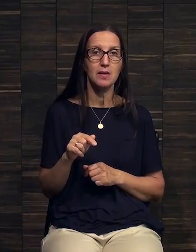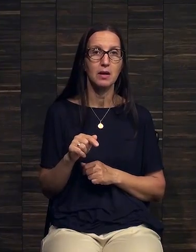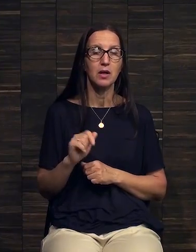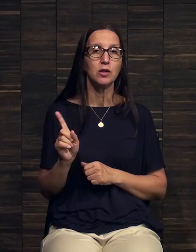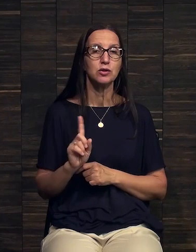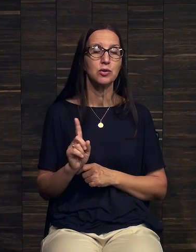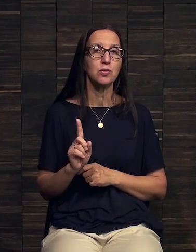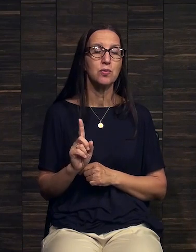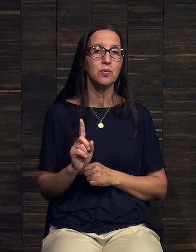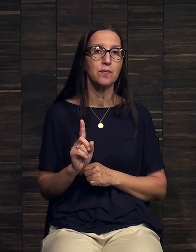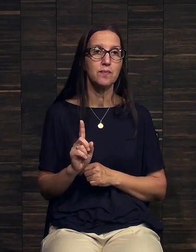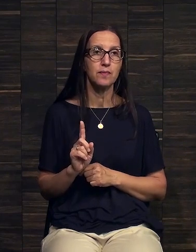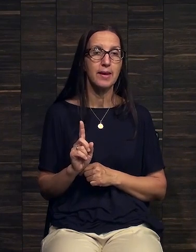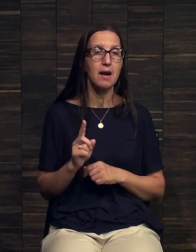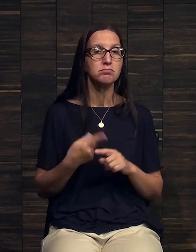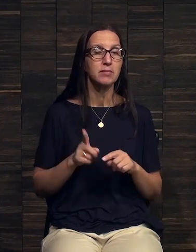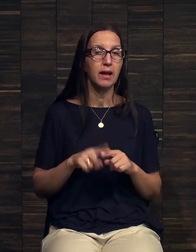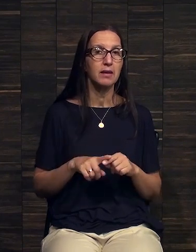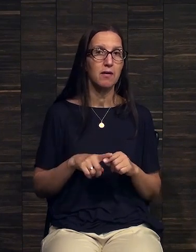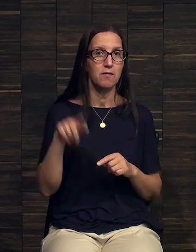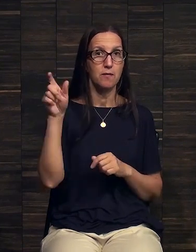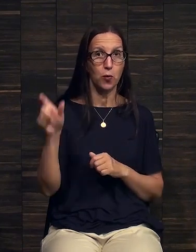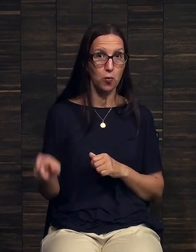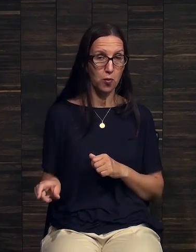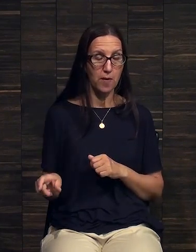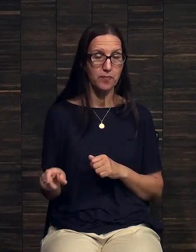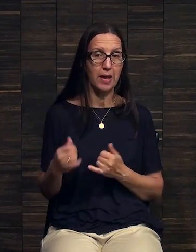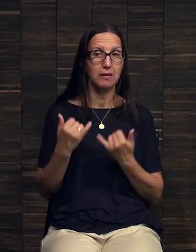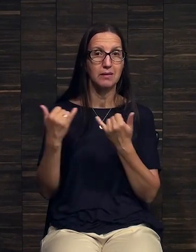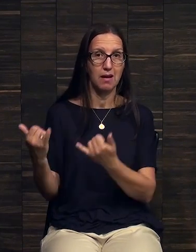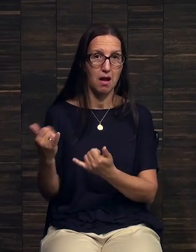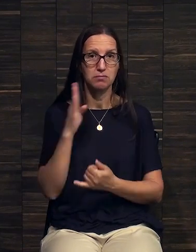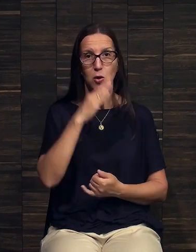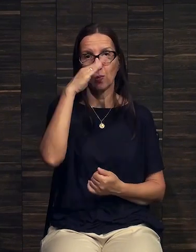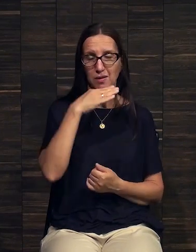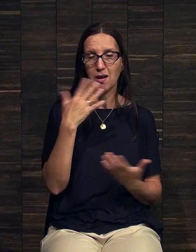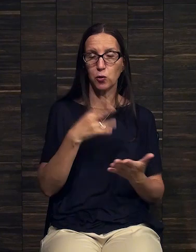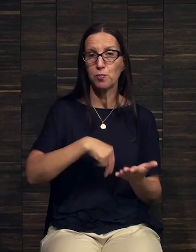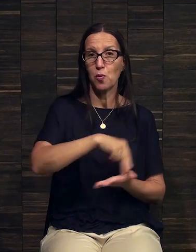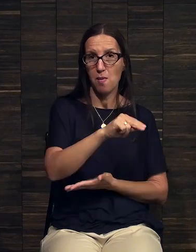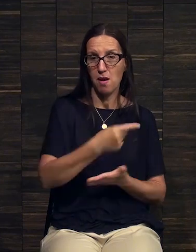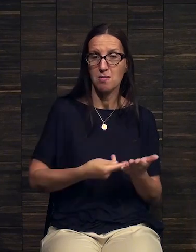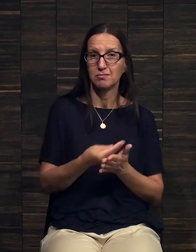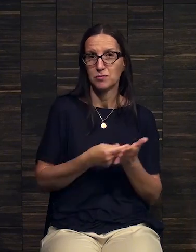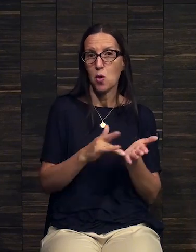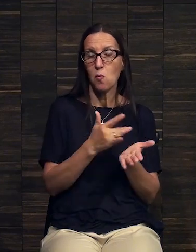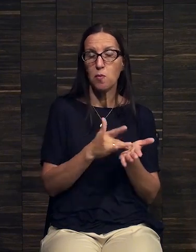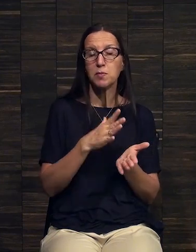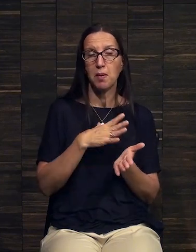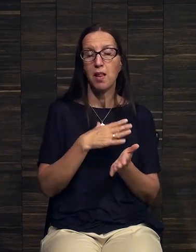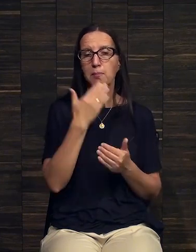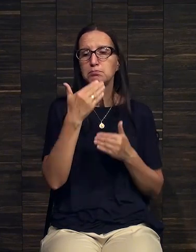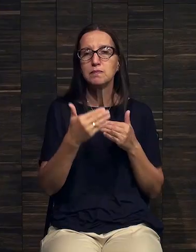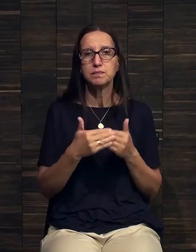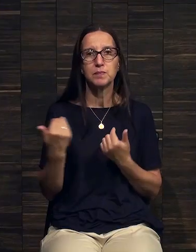it. And witnesses to that, this man, the figure, for the